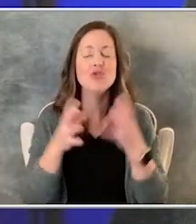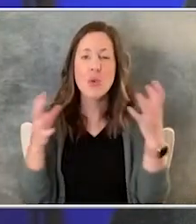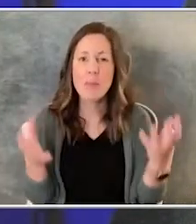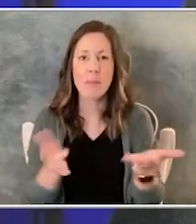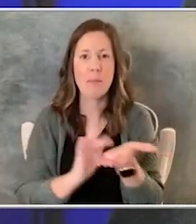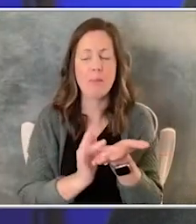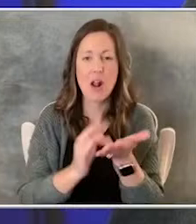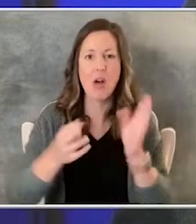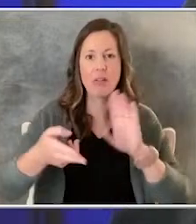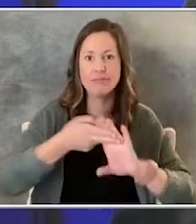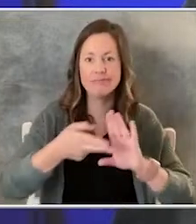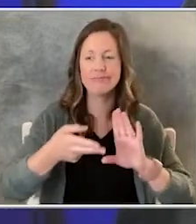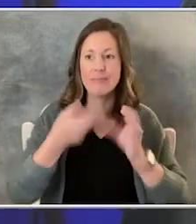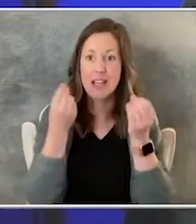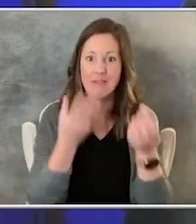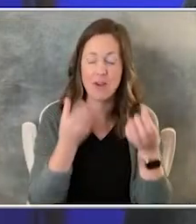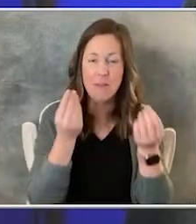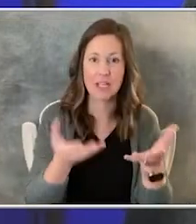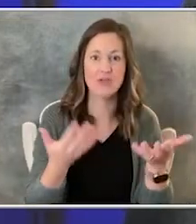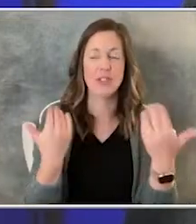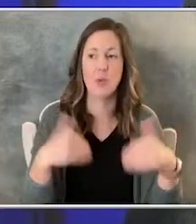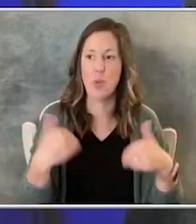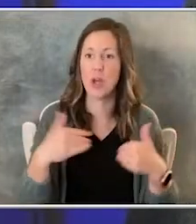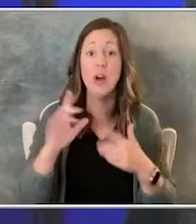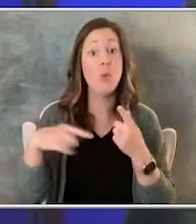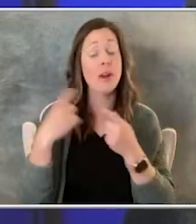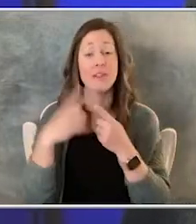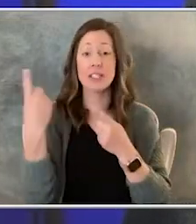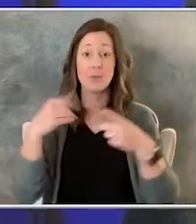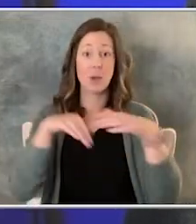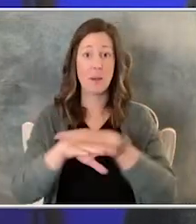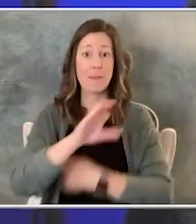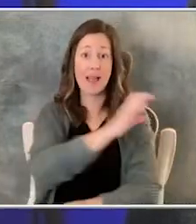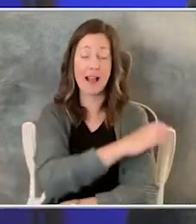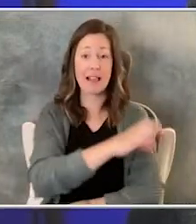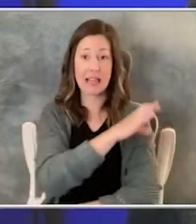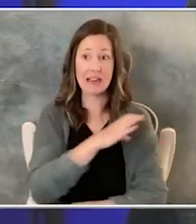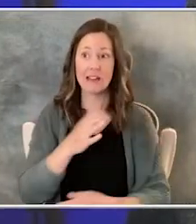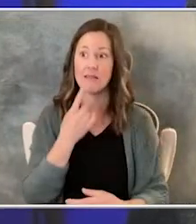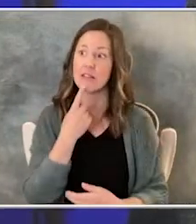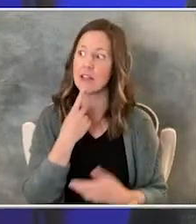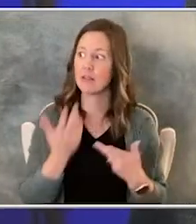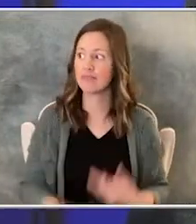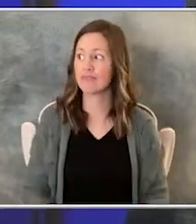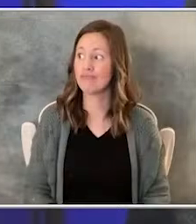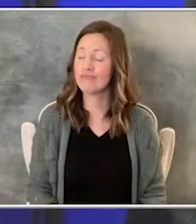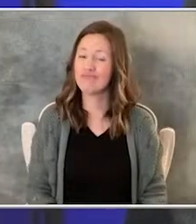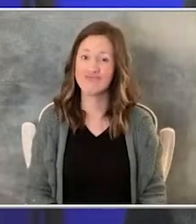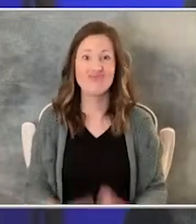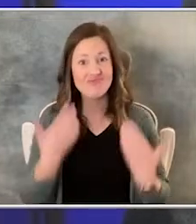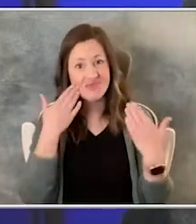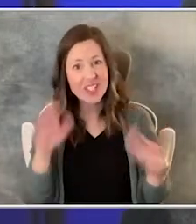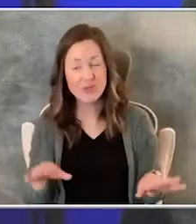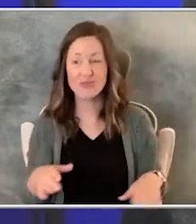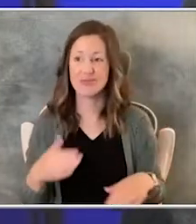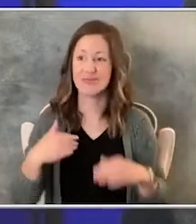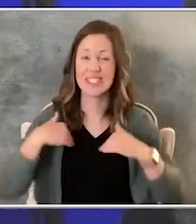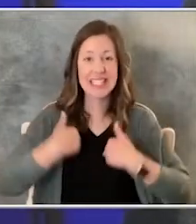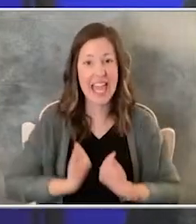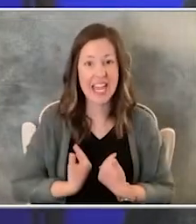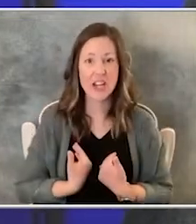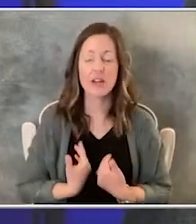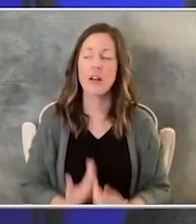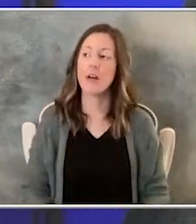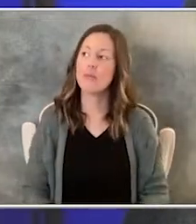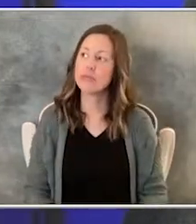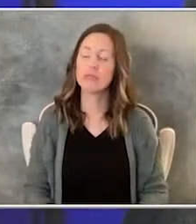but on the other hand, that's exactly why we teach young physicians of